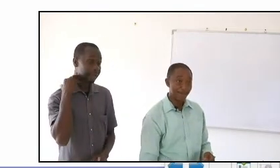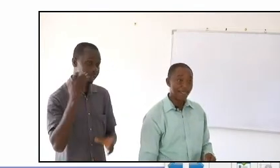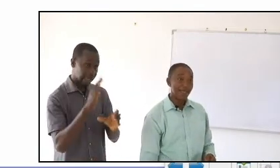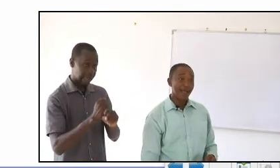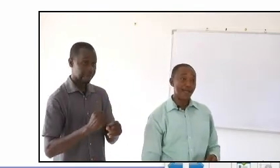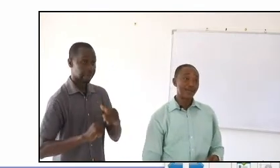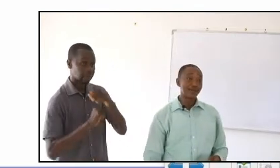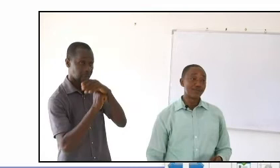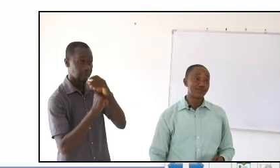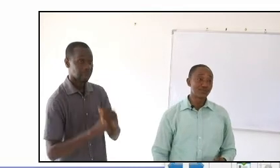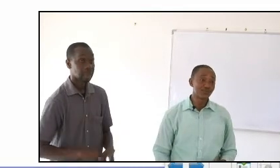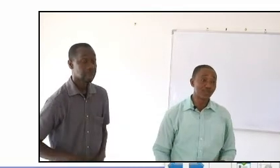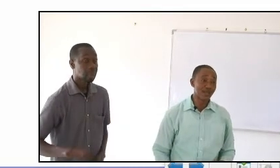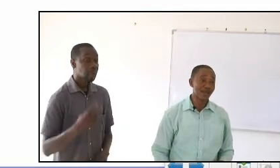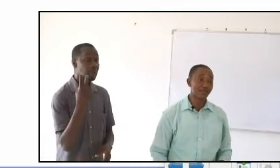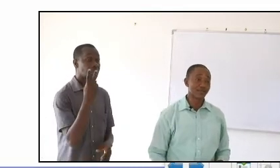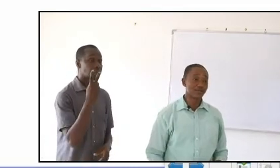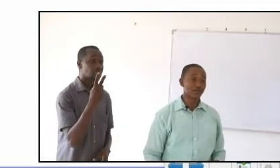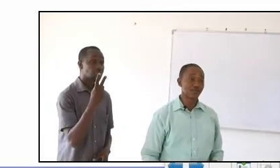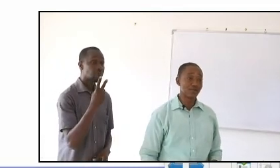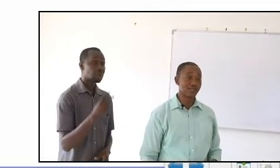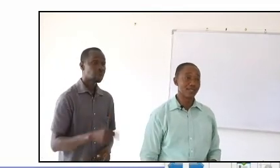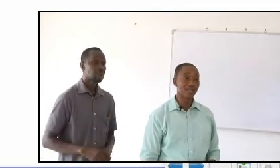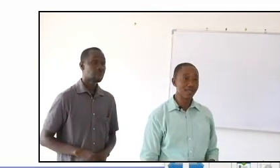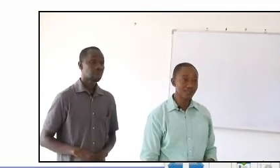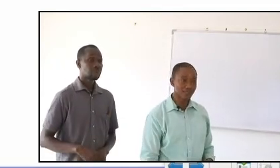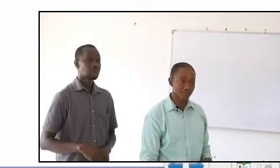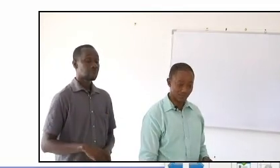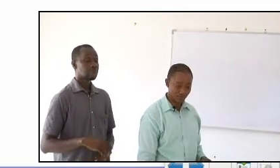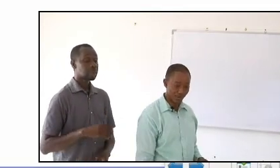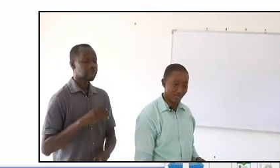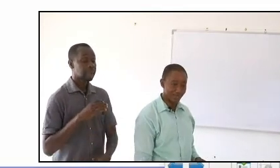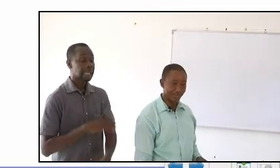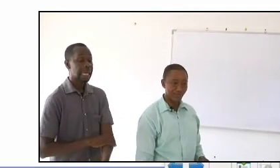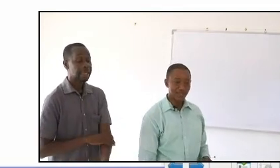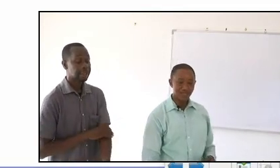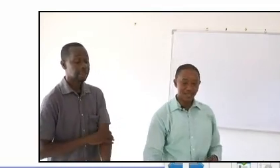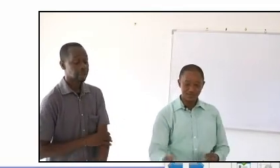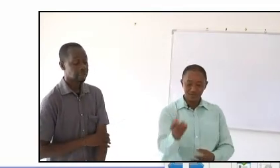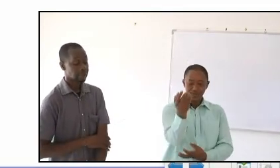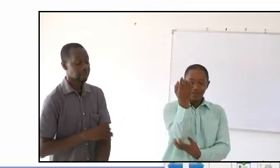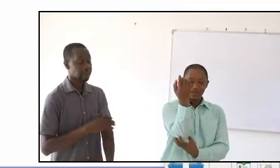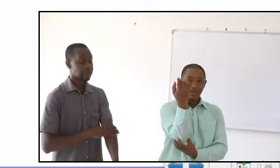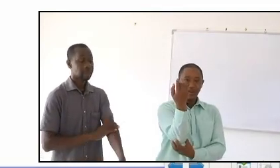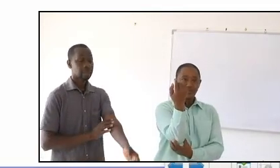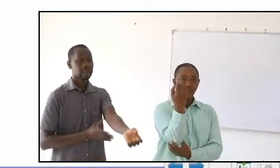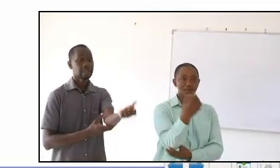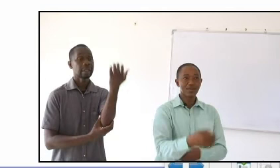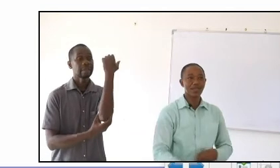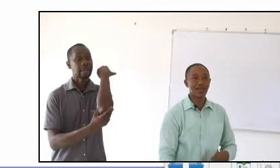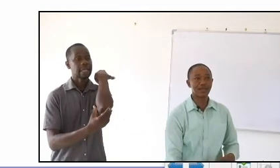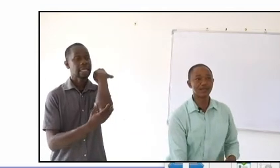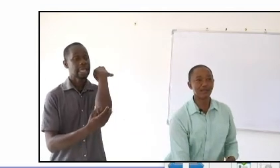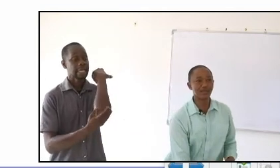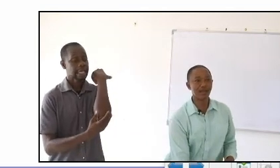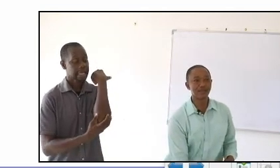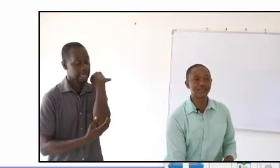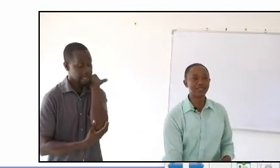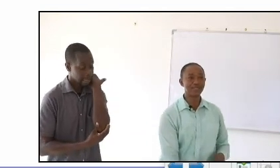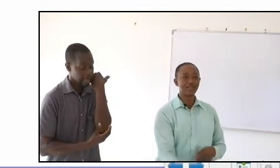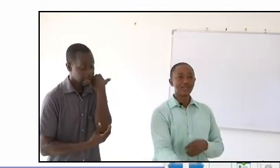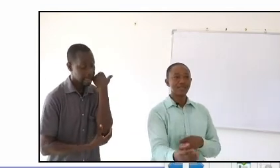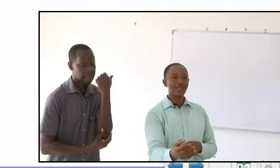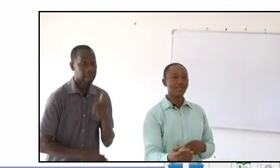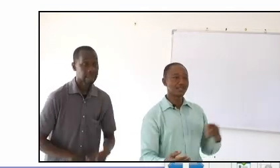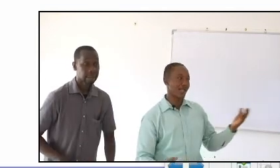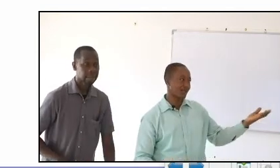okay? And number two, we have what we call the hinge joint. That you find in the elbow and where you have the